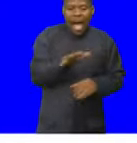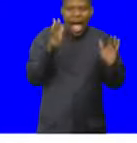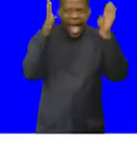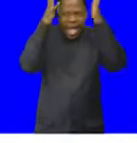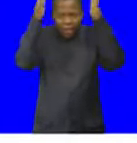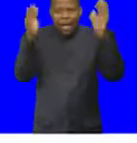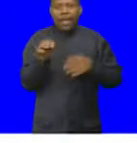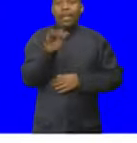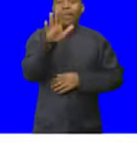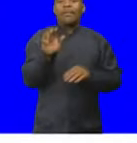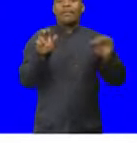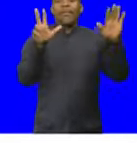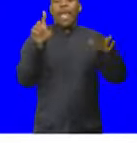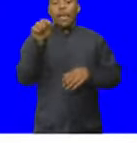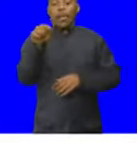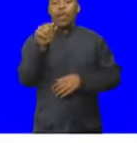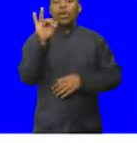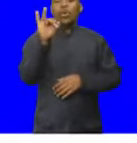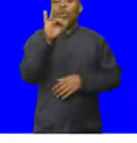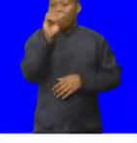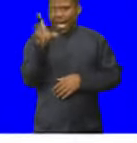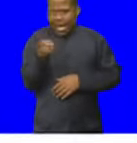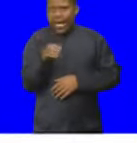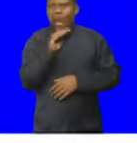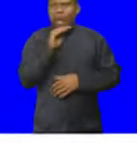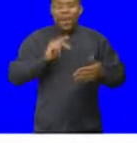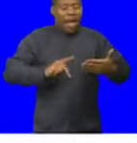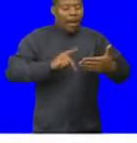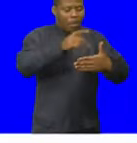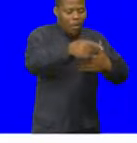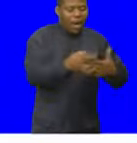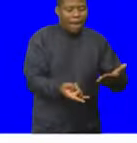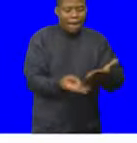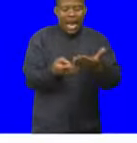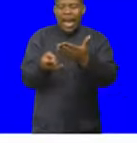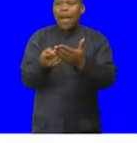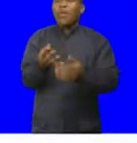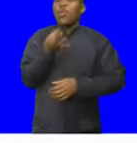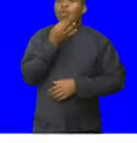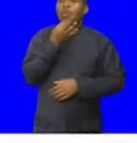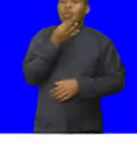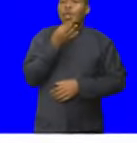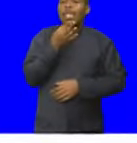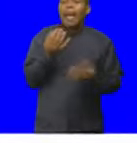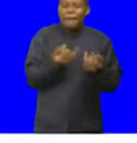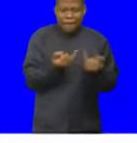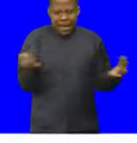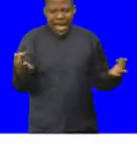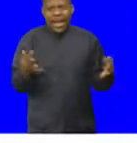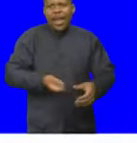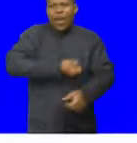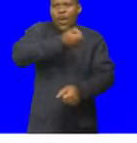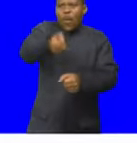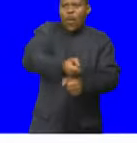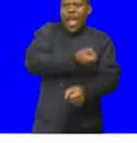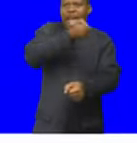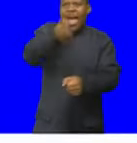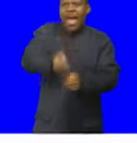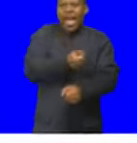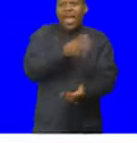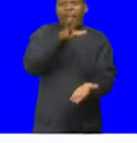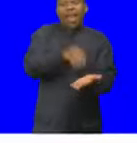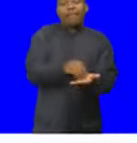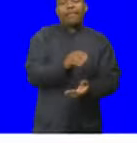liku-58.2%. Ngako tinhlelo letinjengaleti tihlose kuhlangabetana naloku. Etindzaba Eswatini TV kubika Nelson Wendla